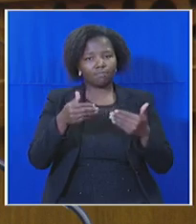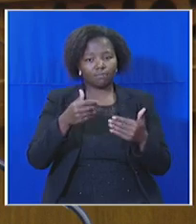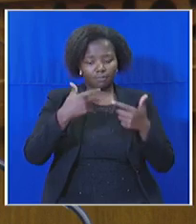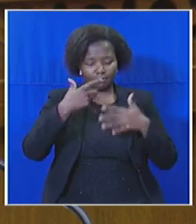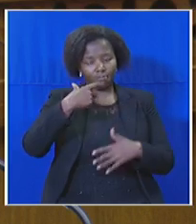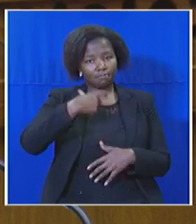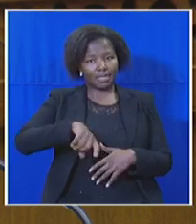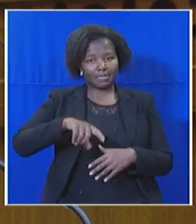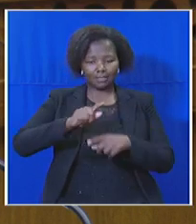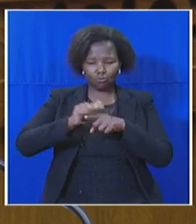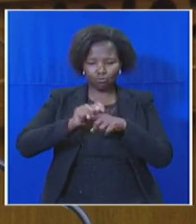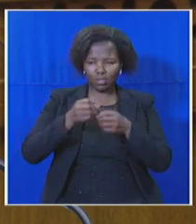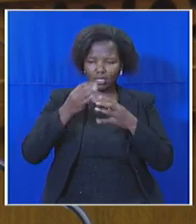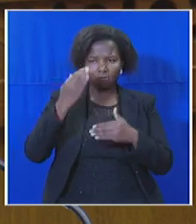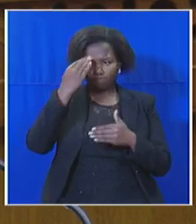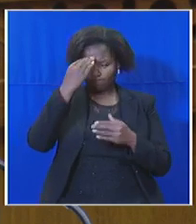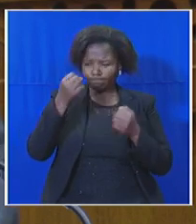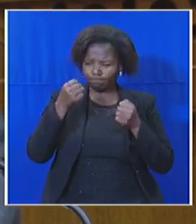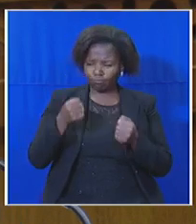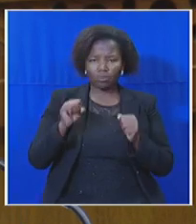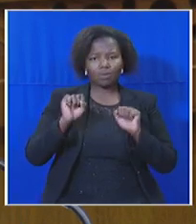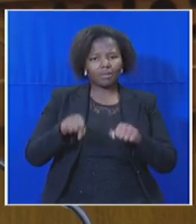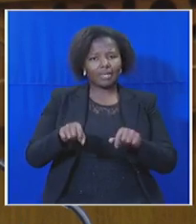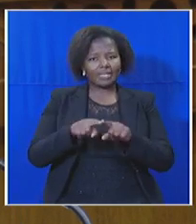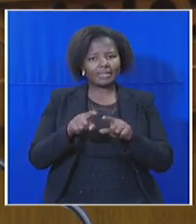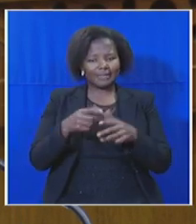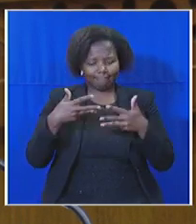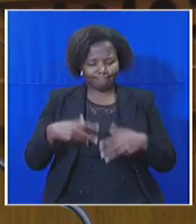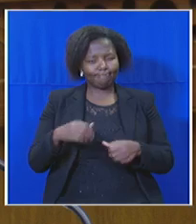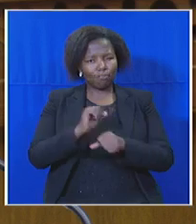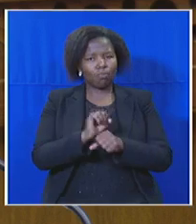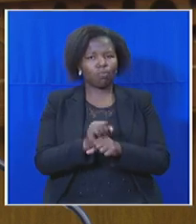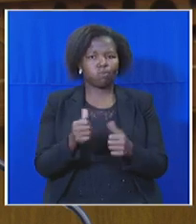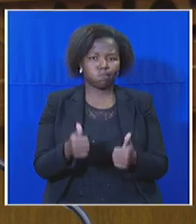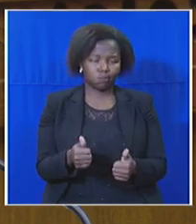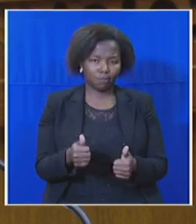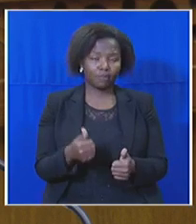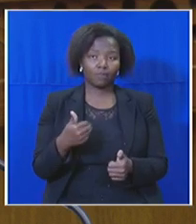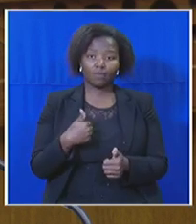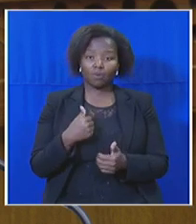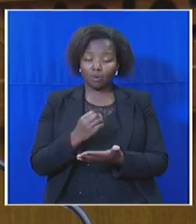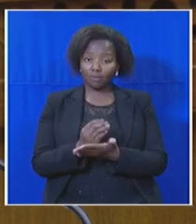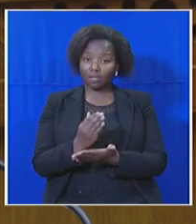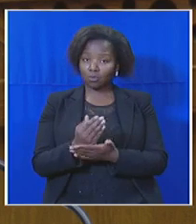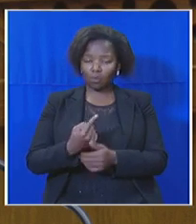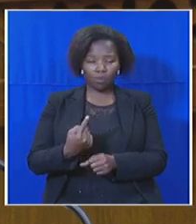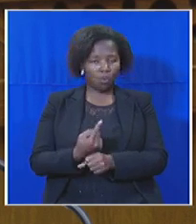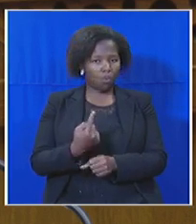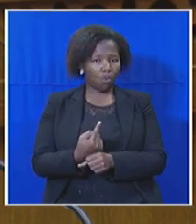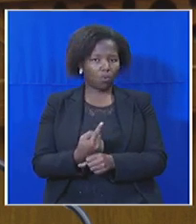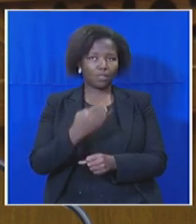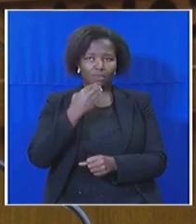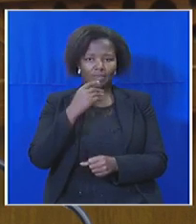on a regular basis. We shall ensure that at all times there are adequate serviceable resources and